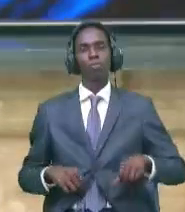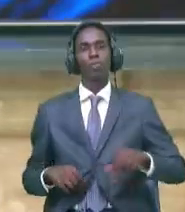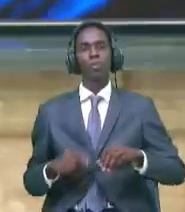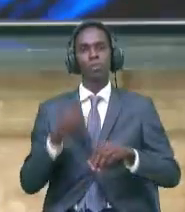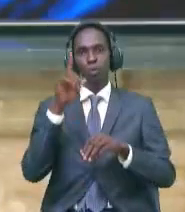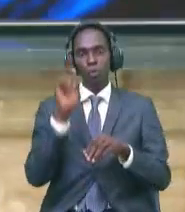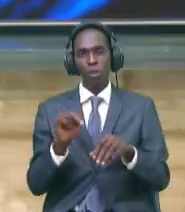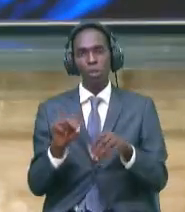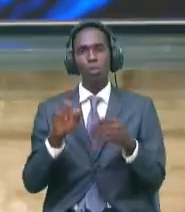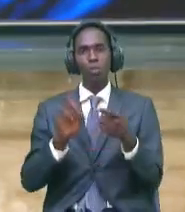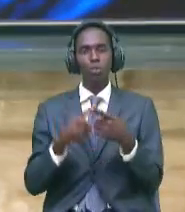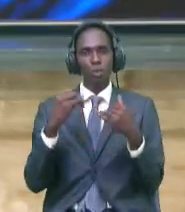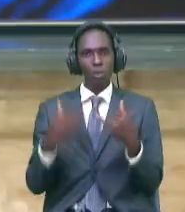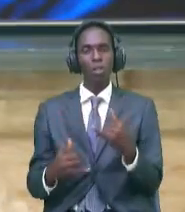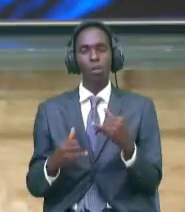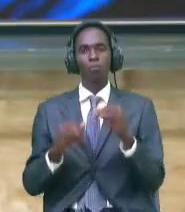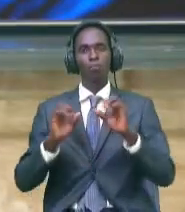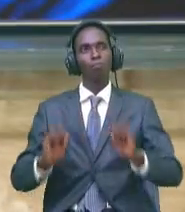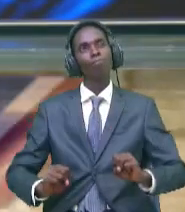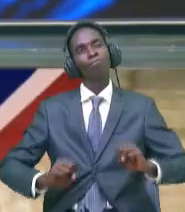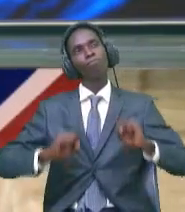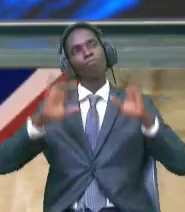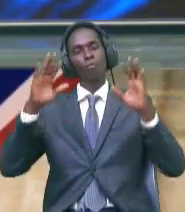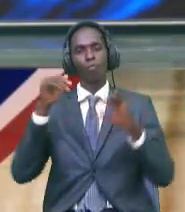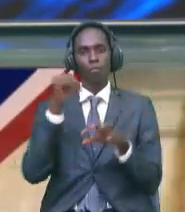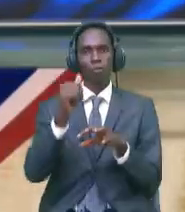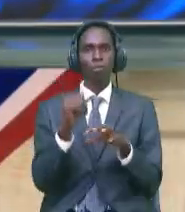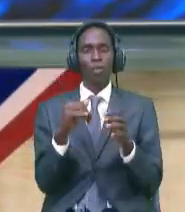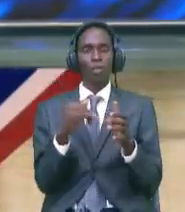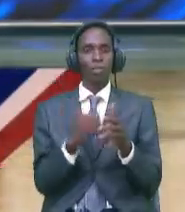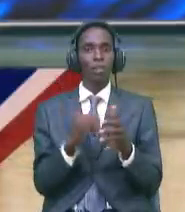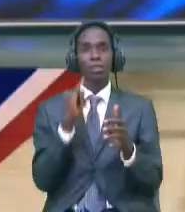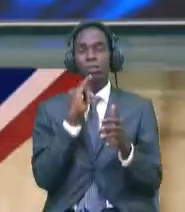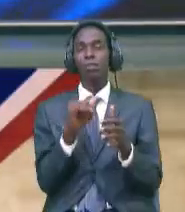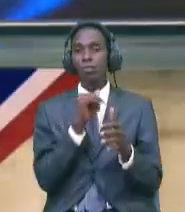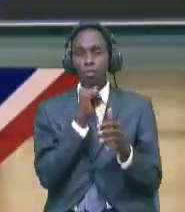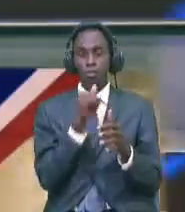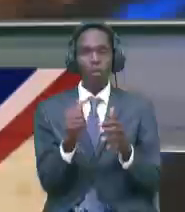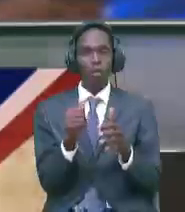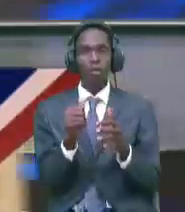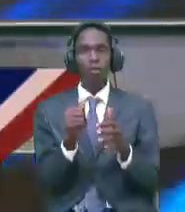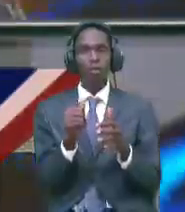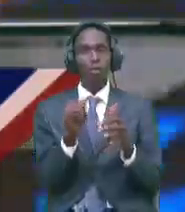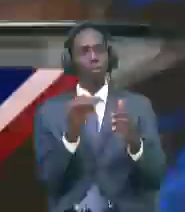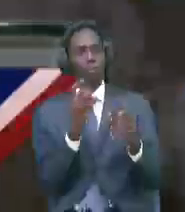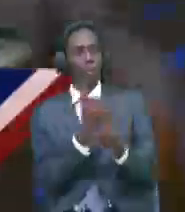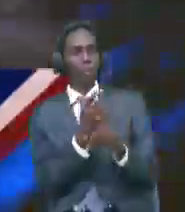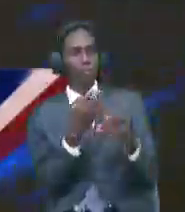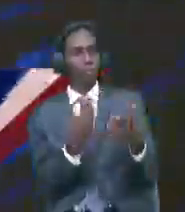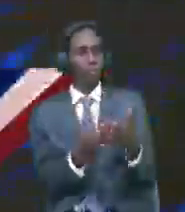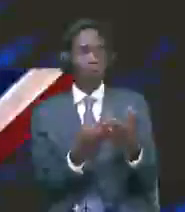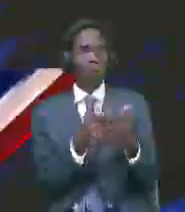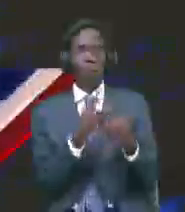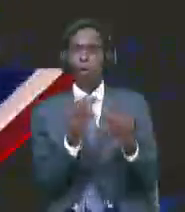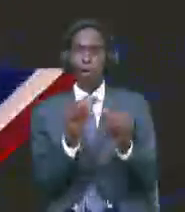extra and to devote yourself. It's not just that it's costing you money, it's costing you everything. What